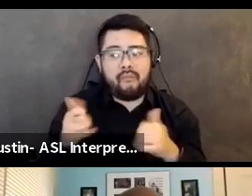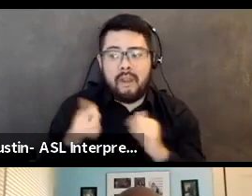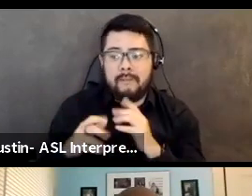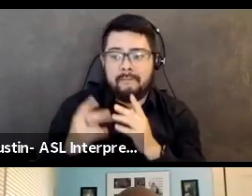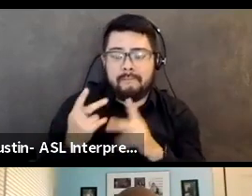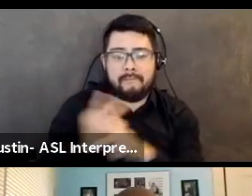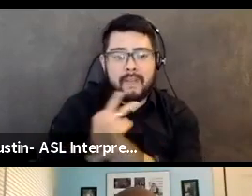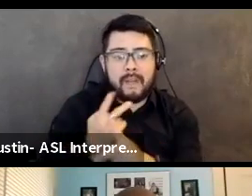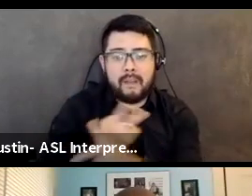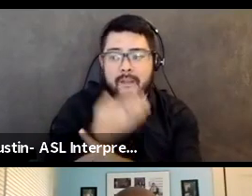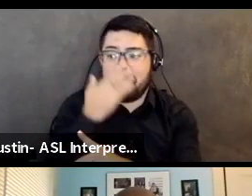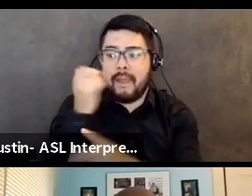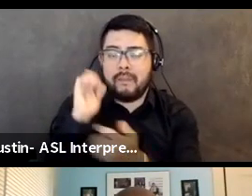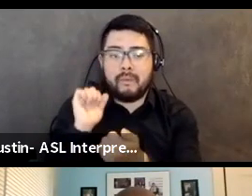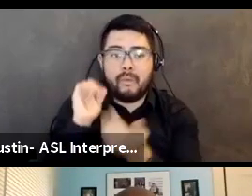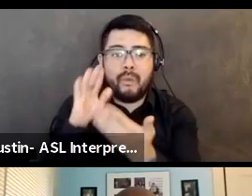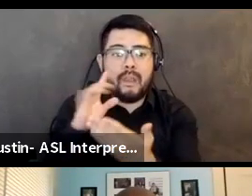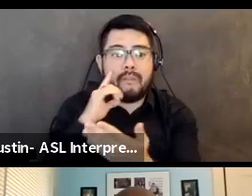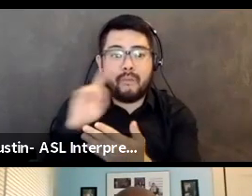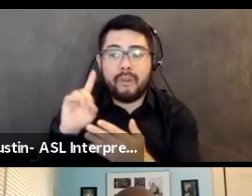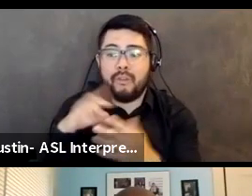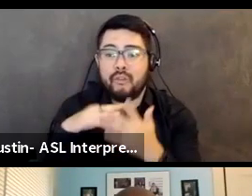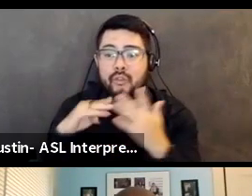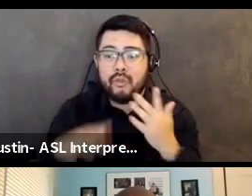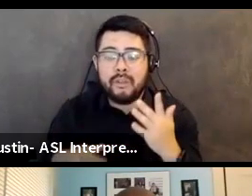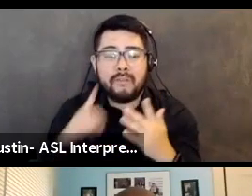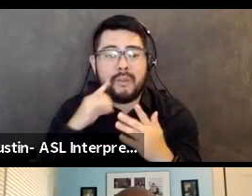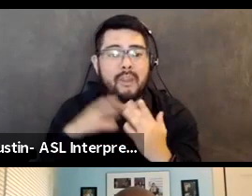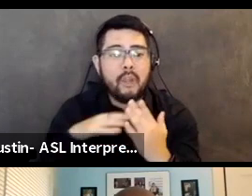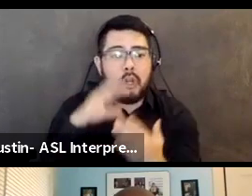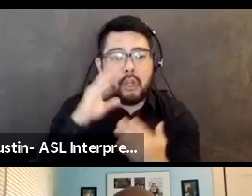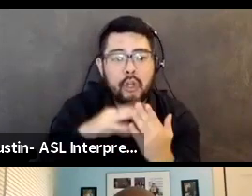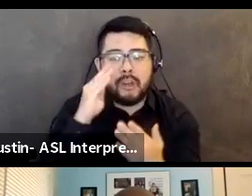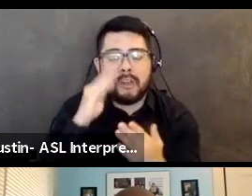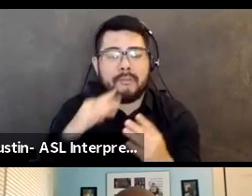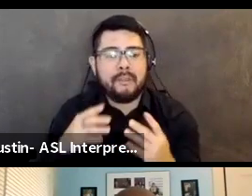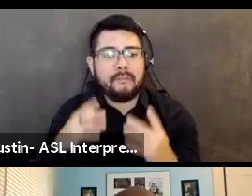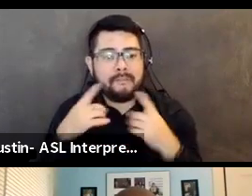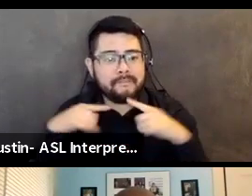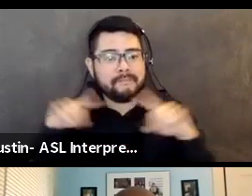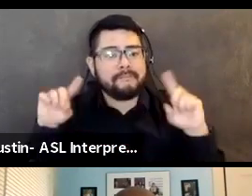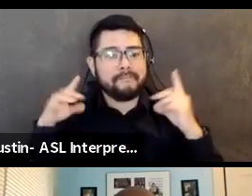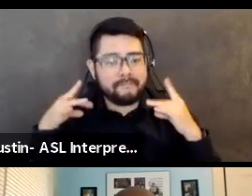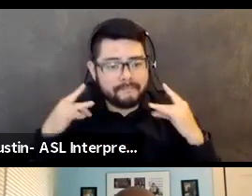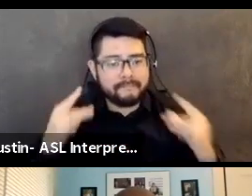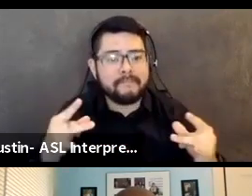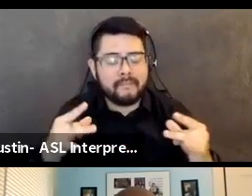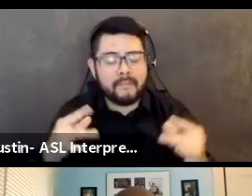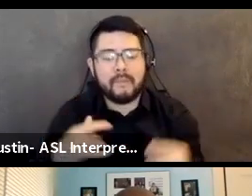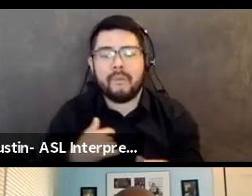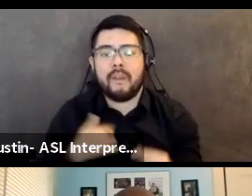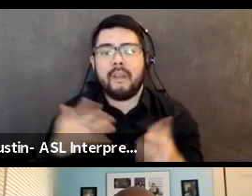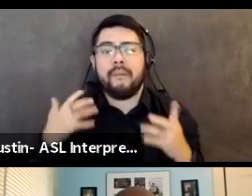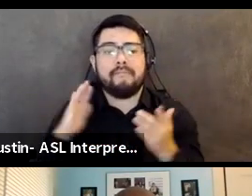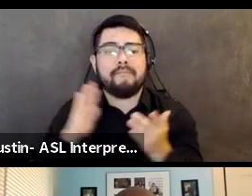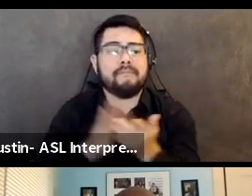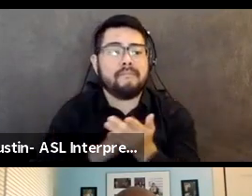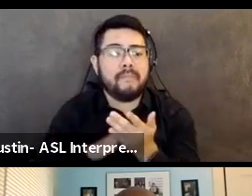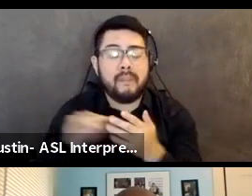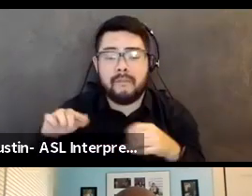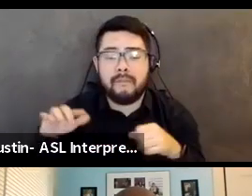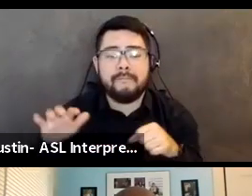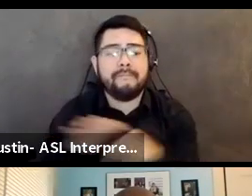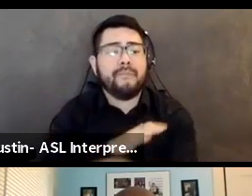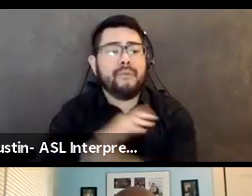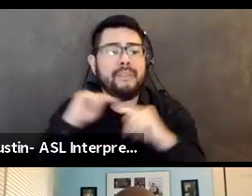reach our students in the most effective way to get them to learn so i want to commend the entire team that